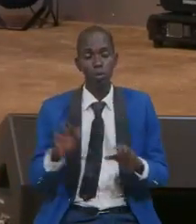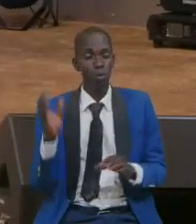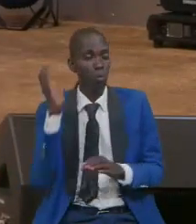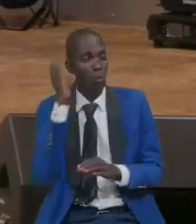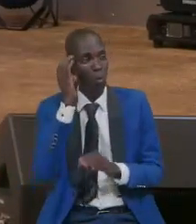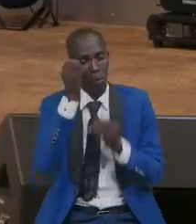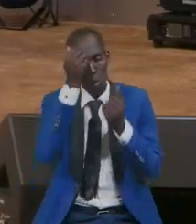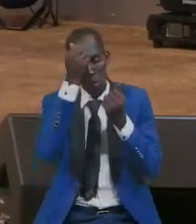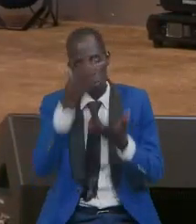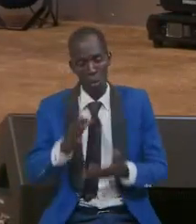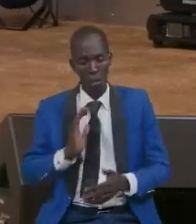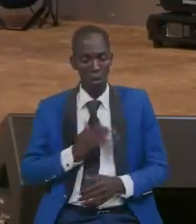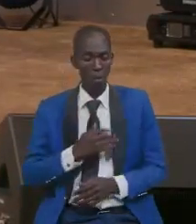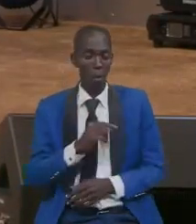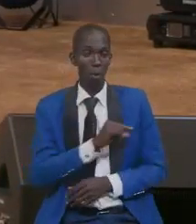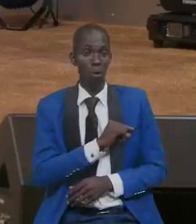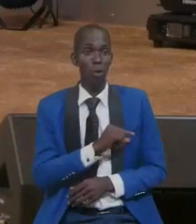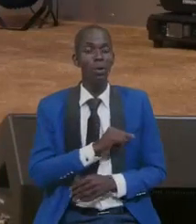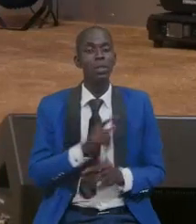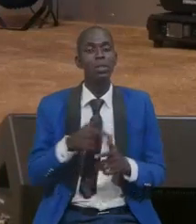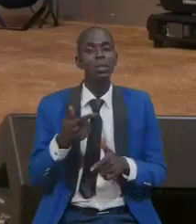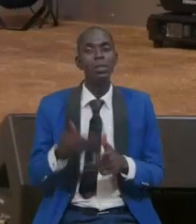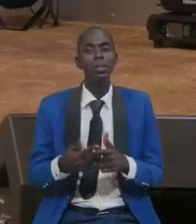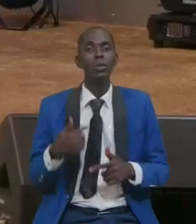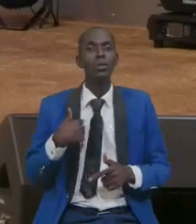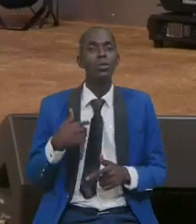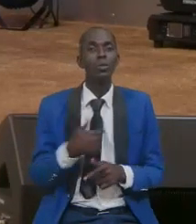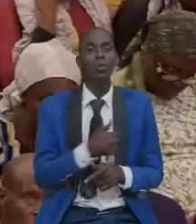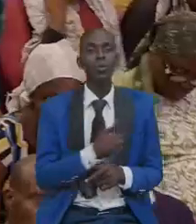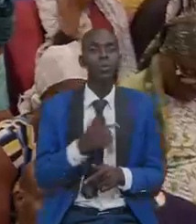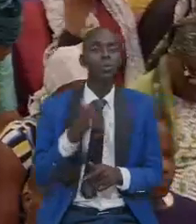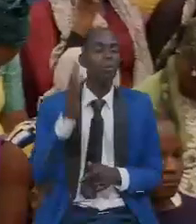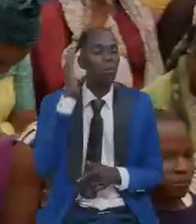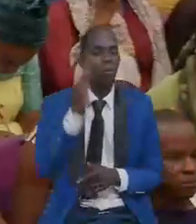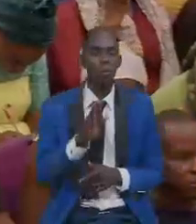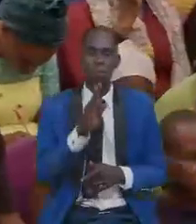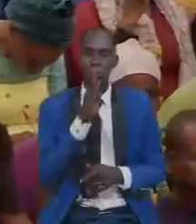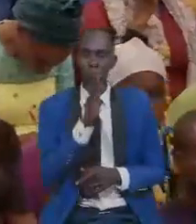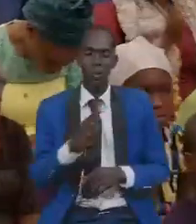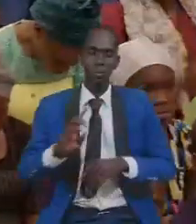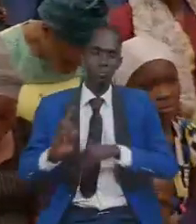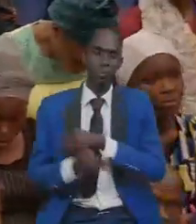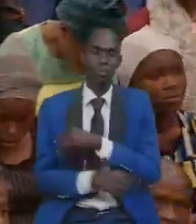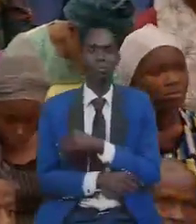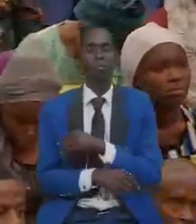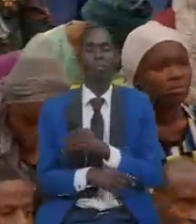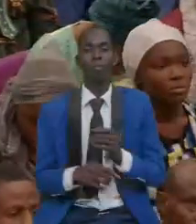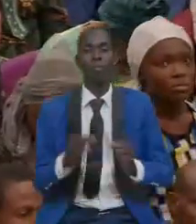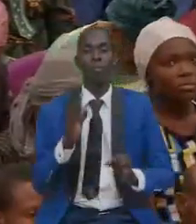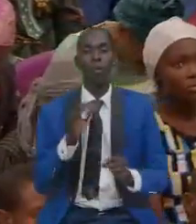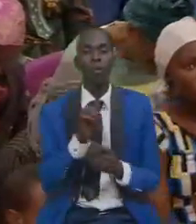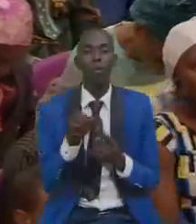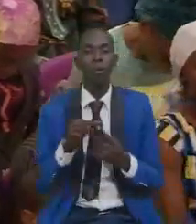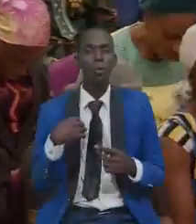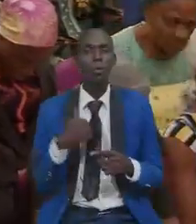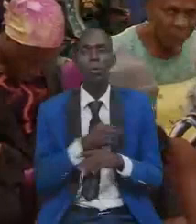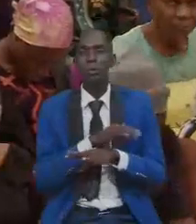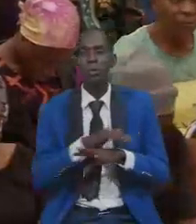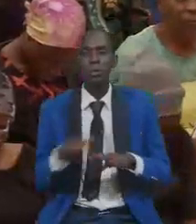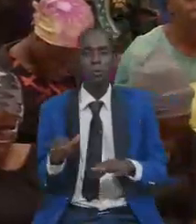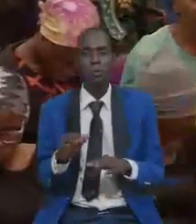our neighbors might become bold and confront us. When we don't listen to